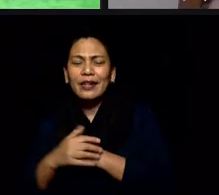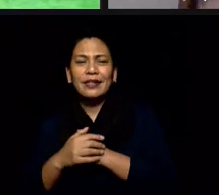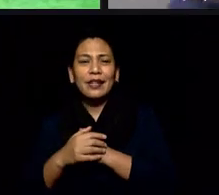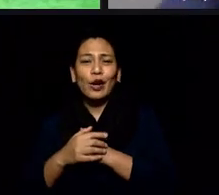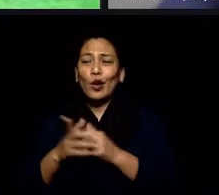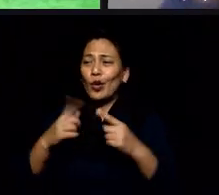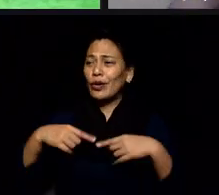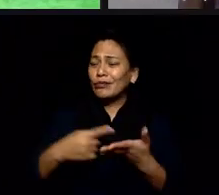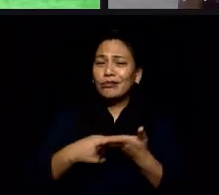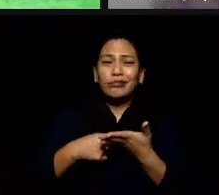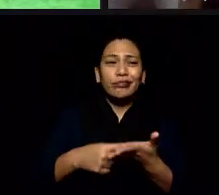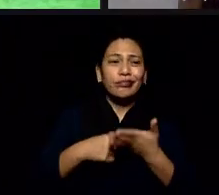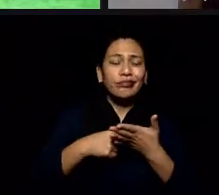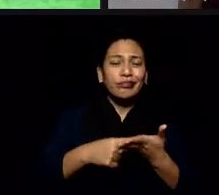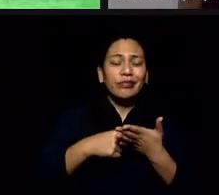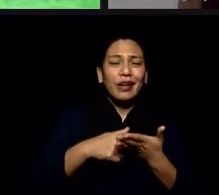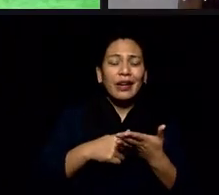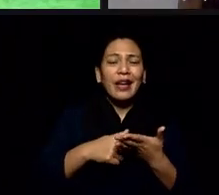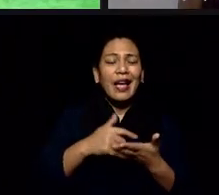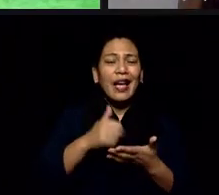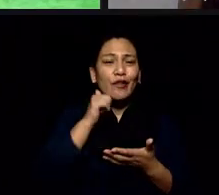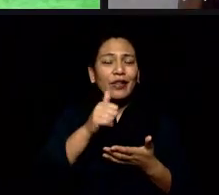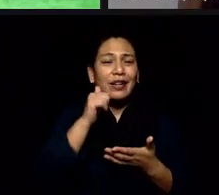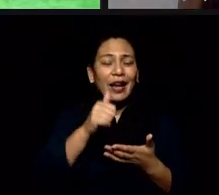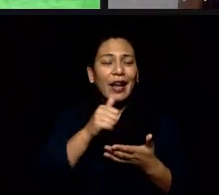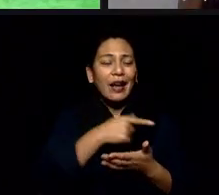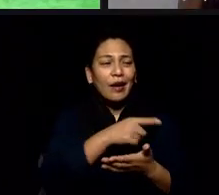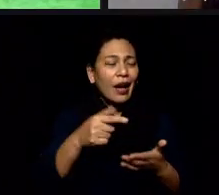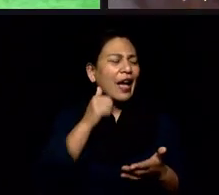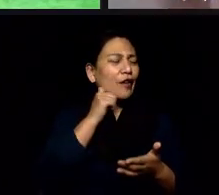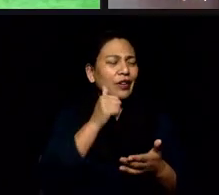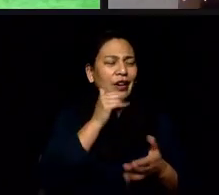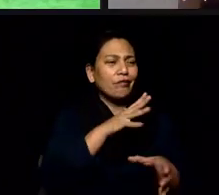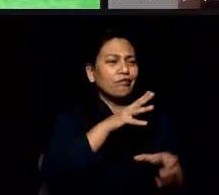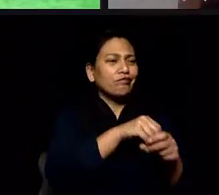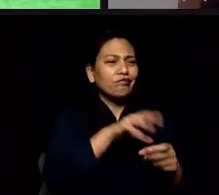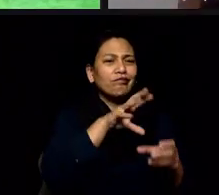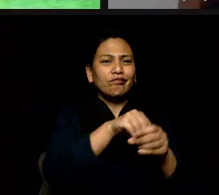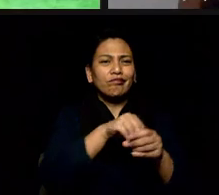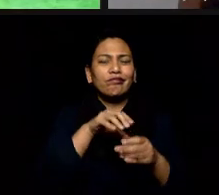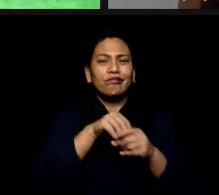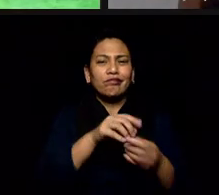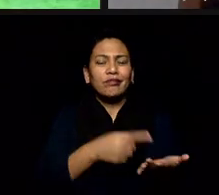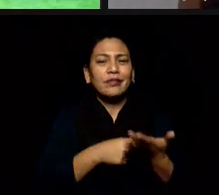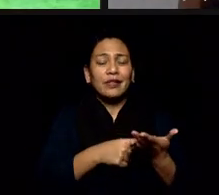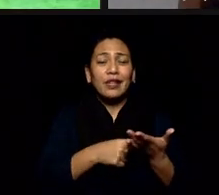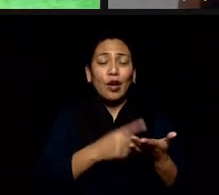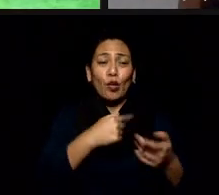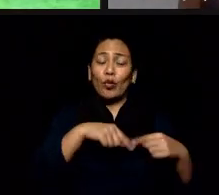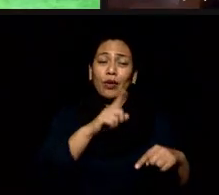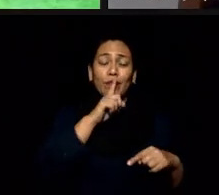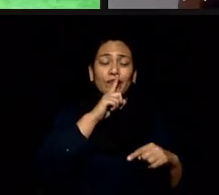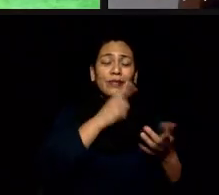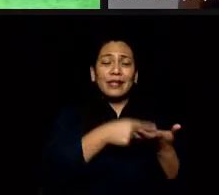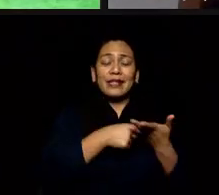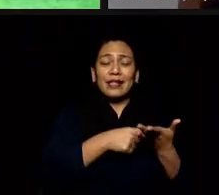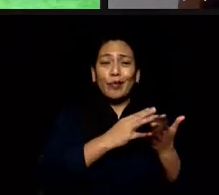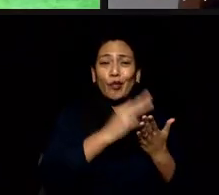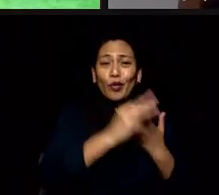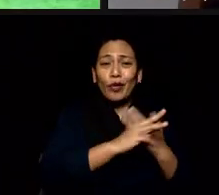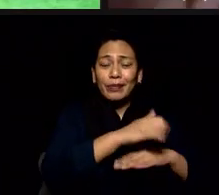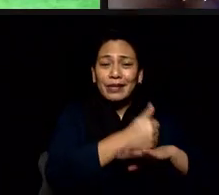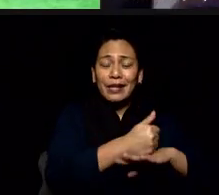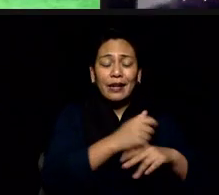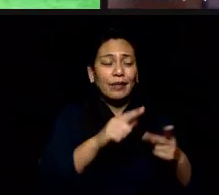day. Every day I'm on a call with a group. And we're not talking about programming. We're not talking about the work we're